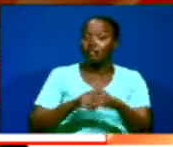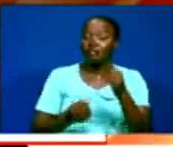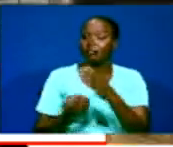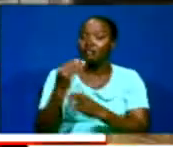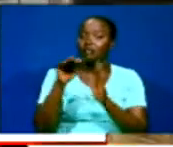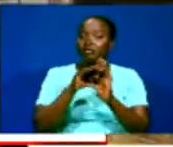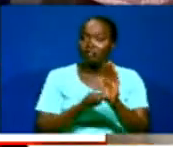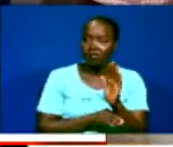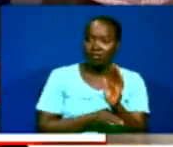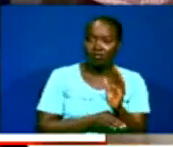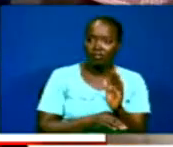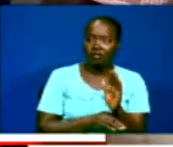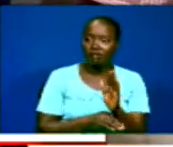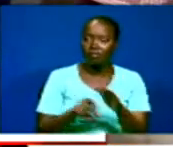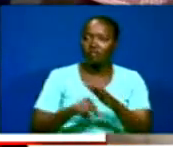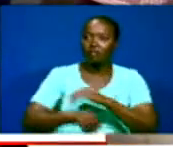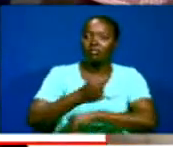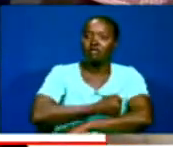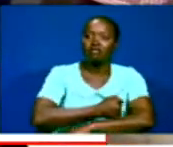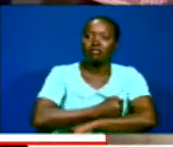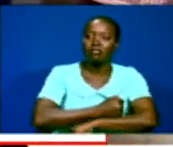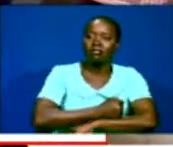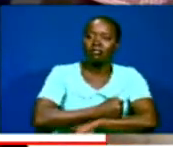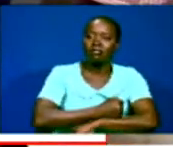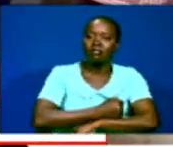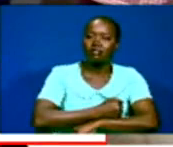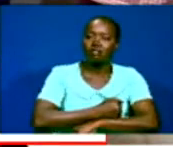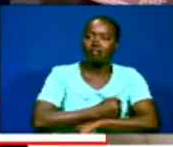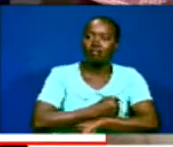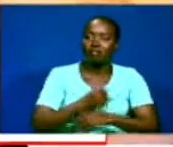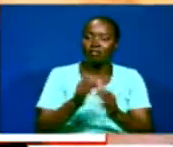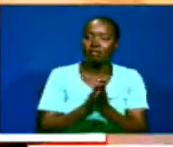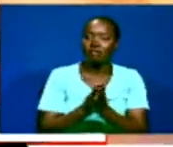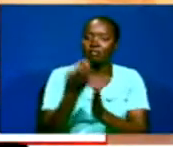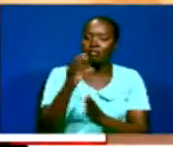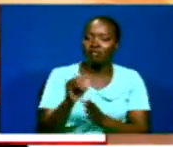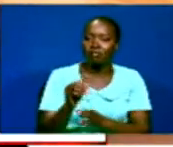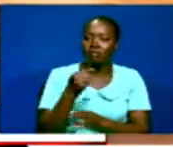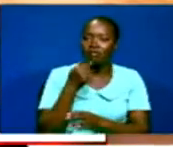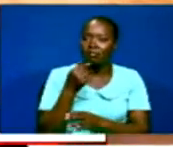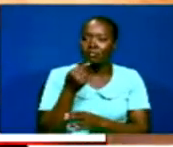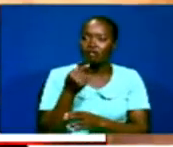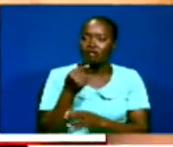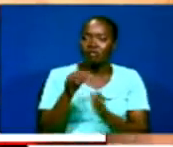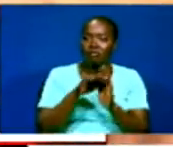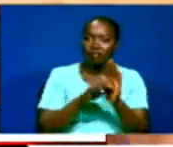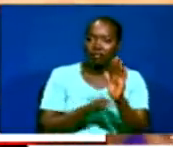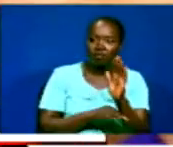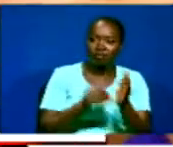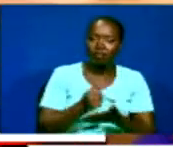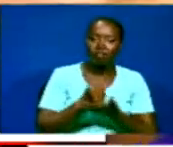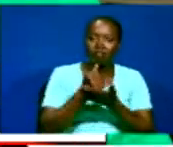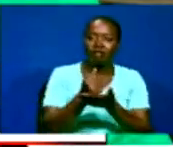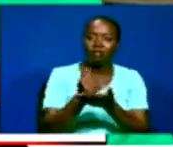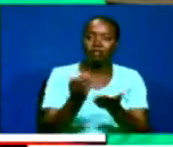at Sidai Primary School in Subukia, Feeding Features CEO Peterson Girenji said the program will help uplift